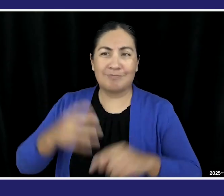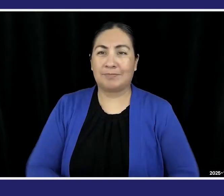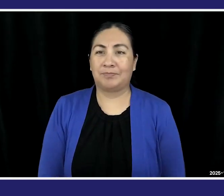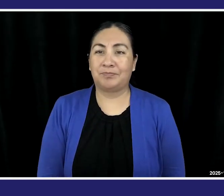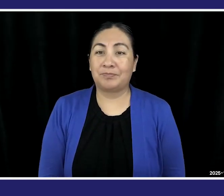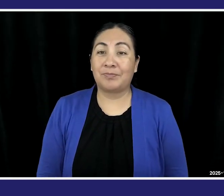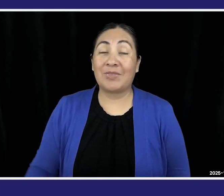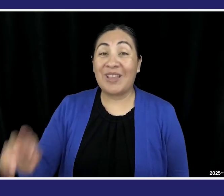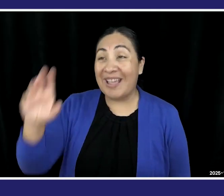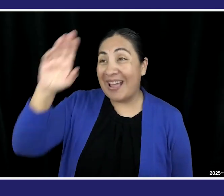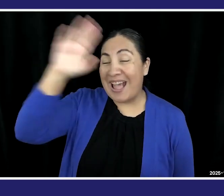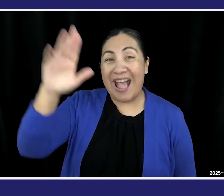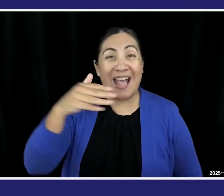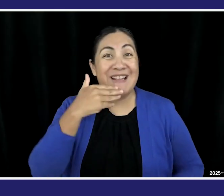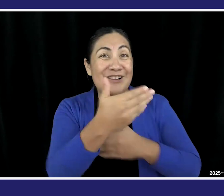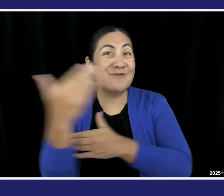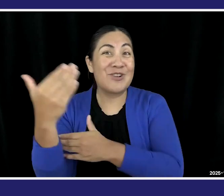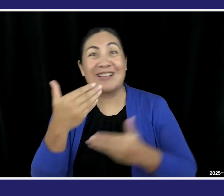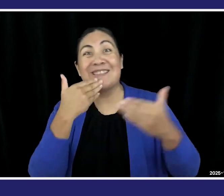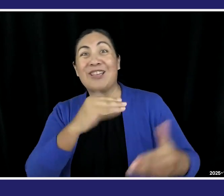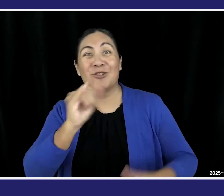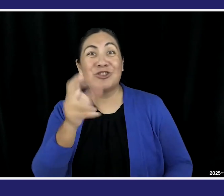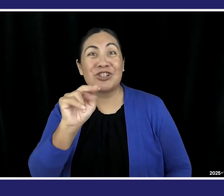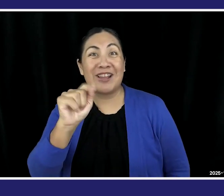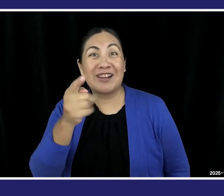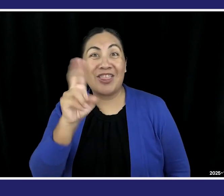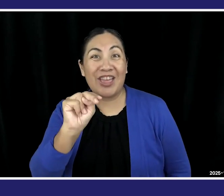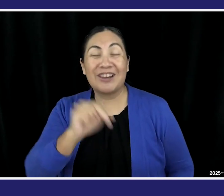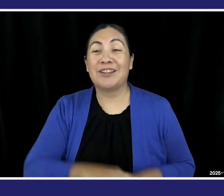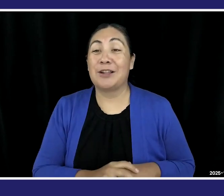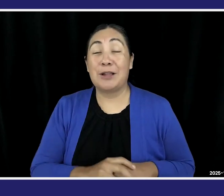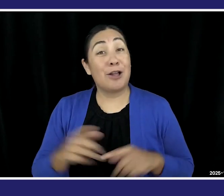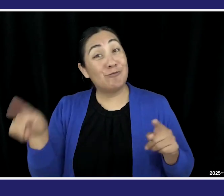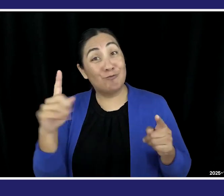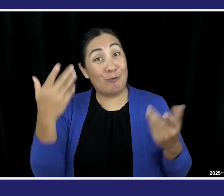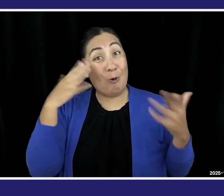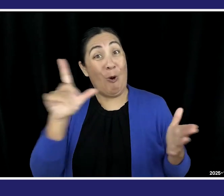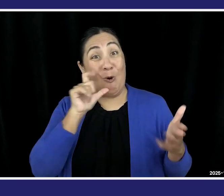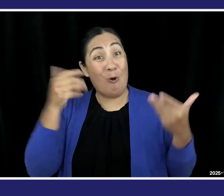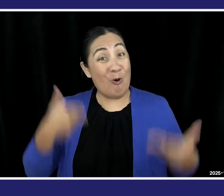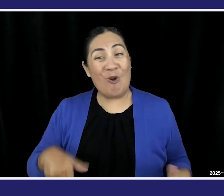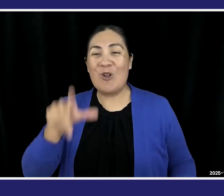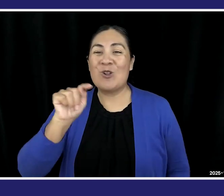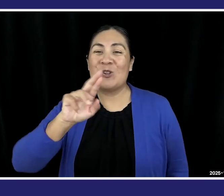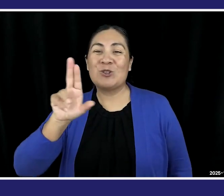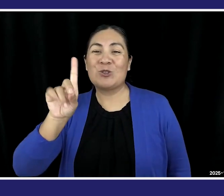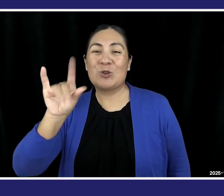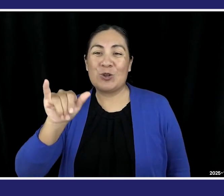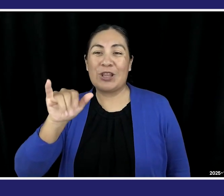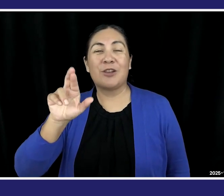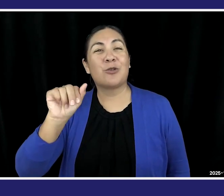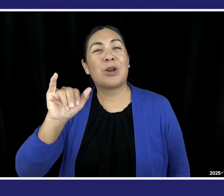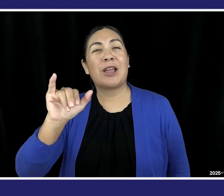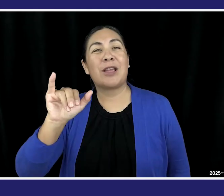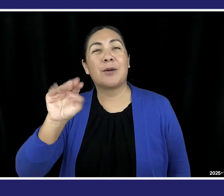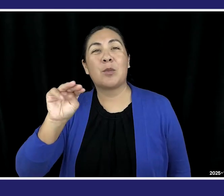Hi, good morning, and thank you, Jonathan. So for folks that don't know me, my name is Trudy Raimundo, she, her.